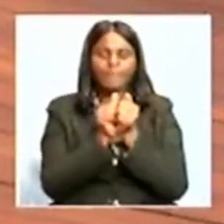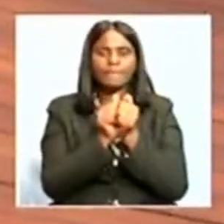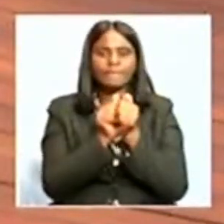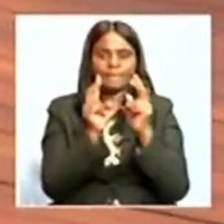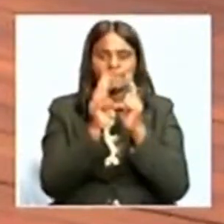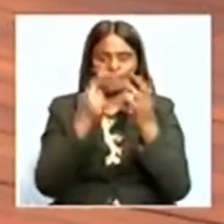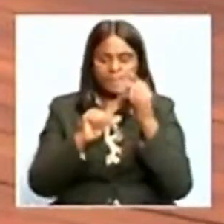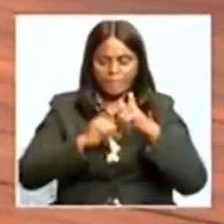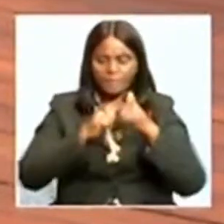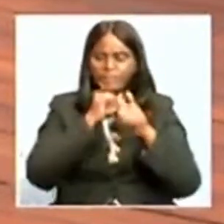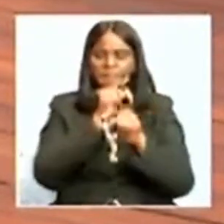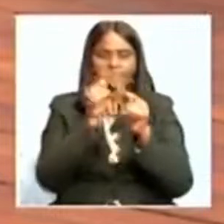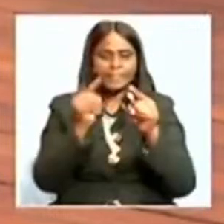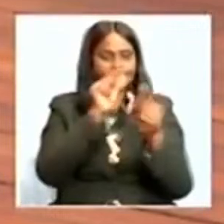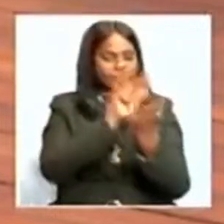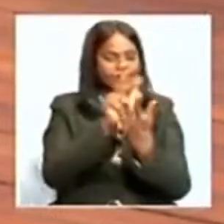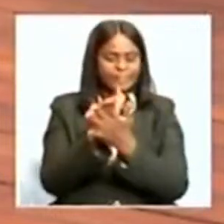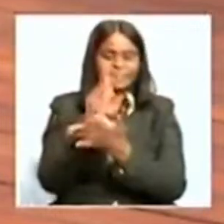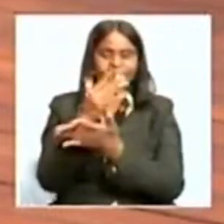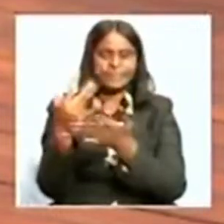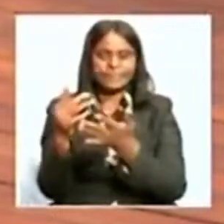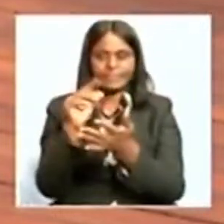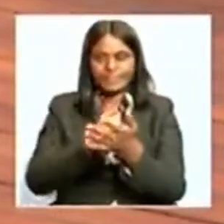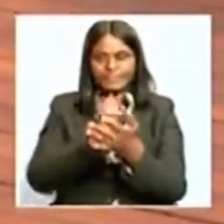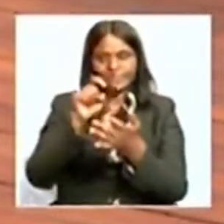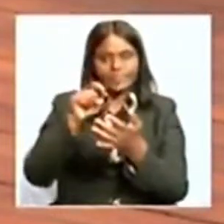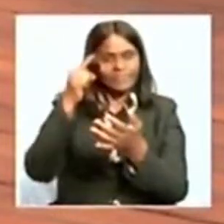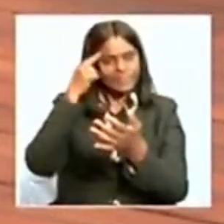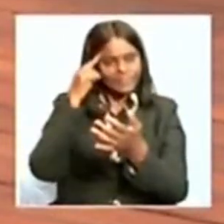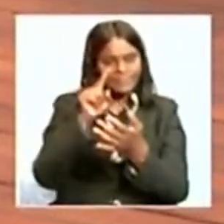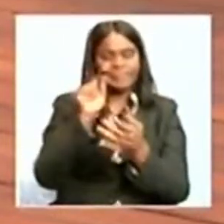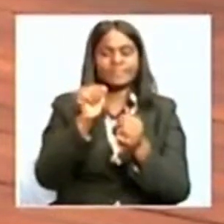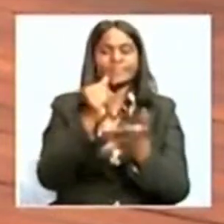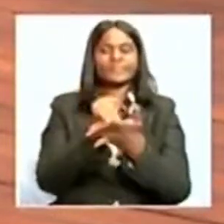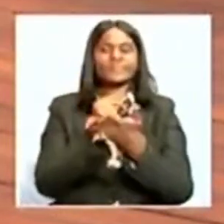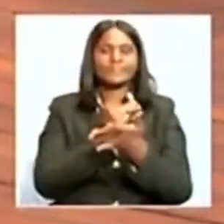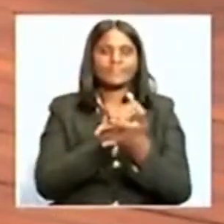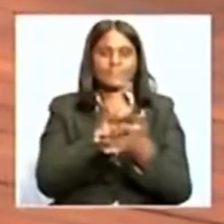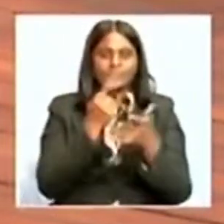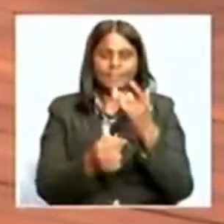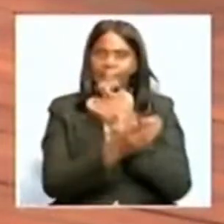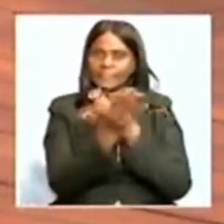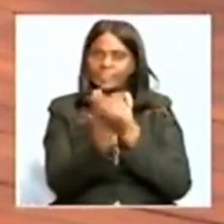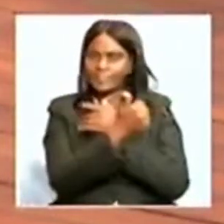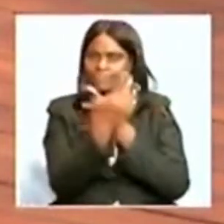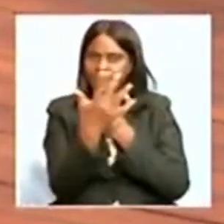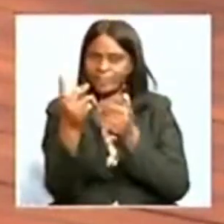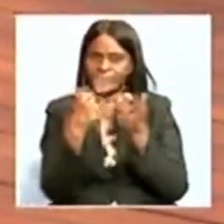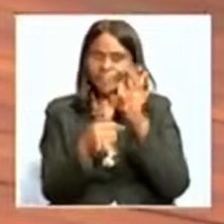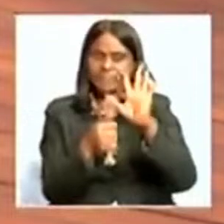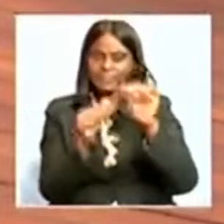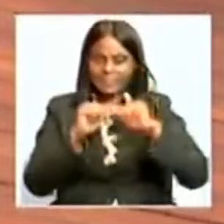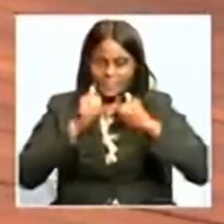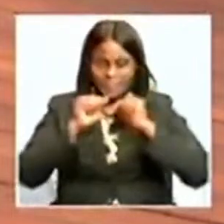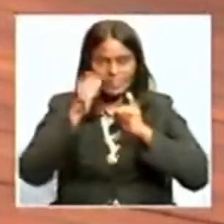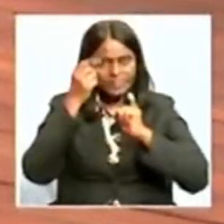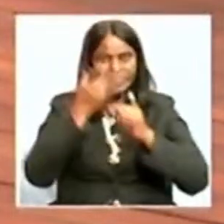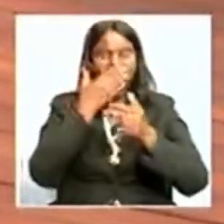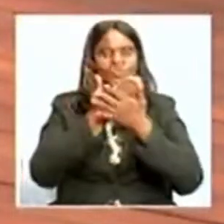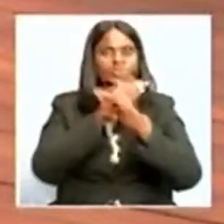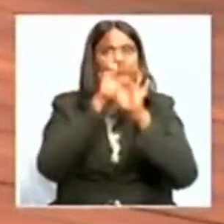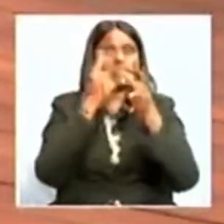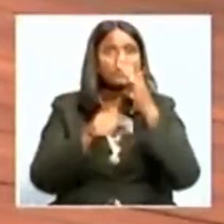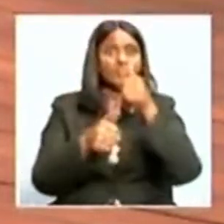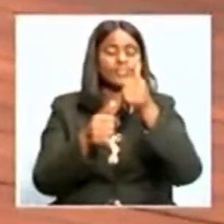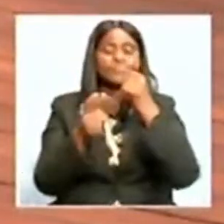so that we don't just approve something. I think we need, maybe you can help us, what those things which are there, so that we can understand properly what they are